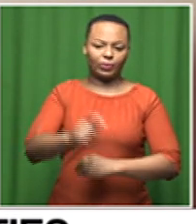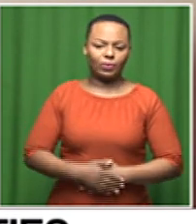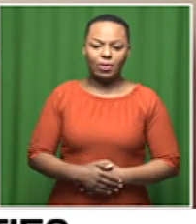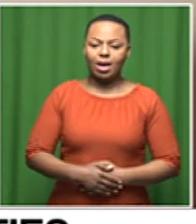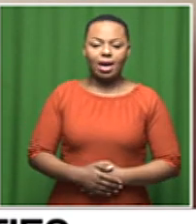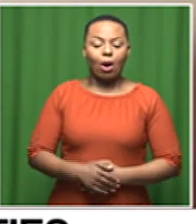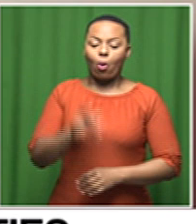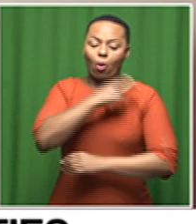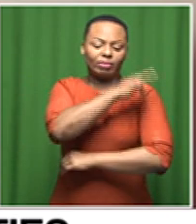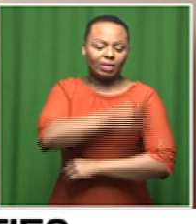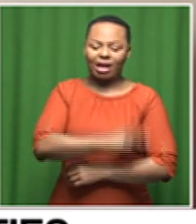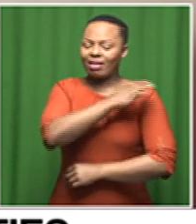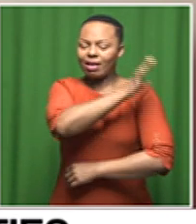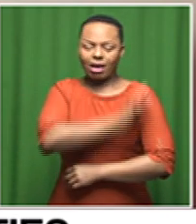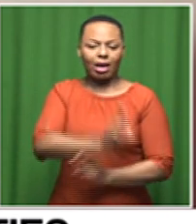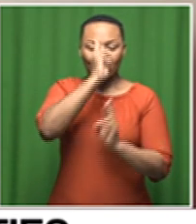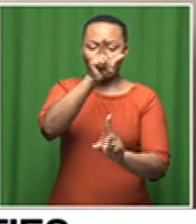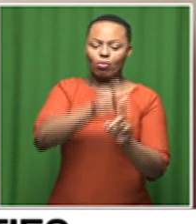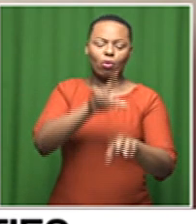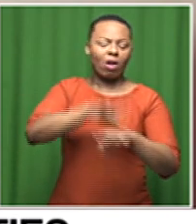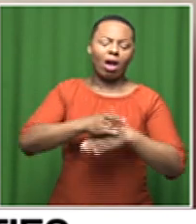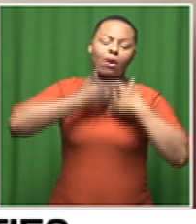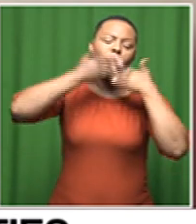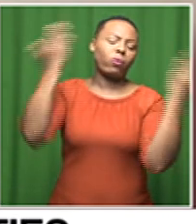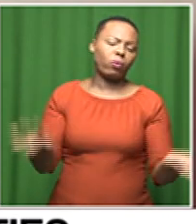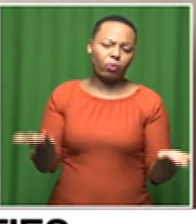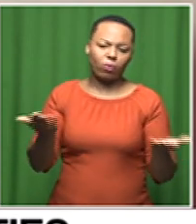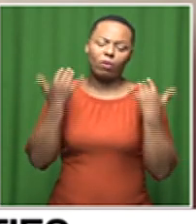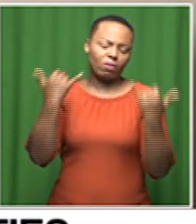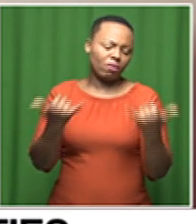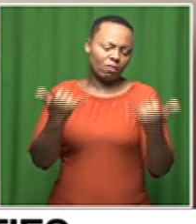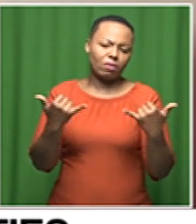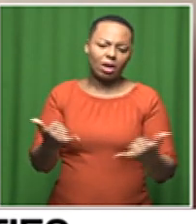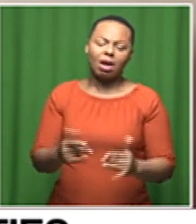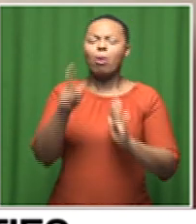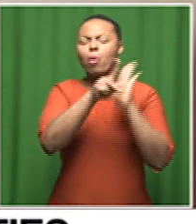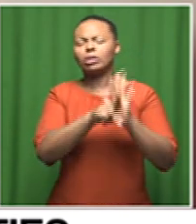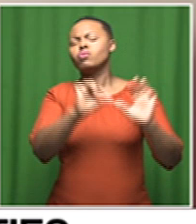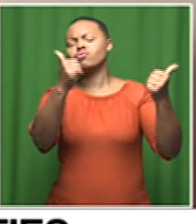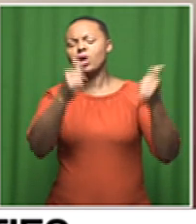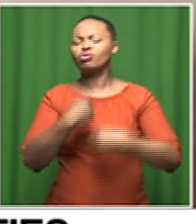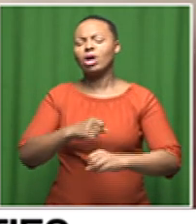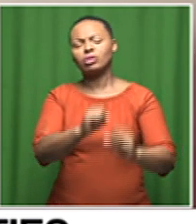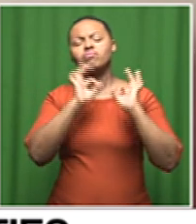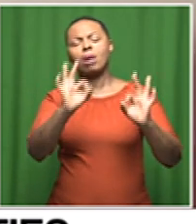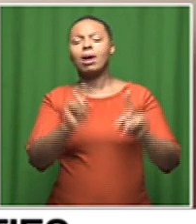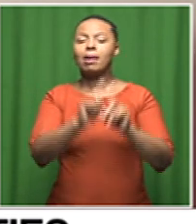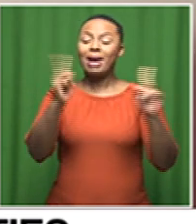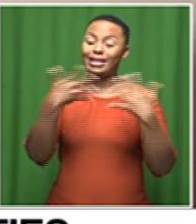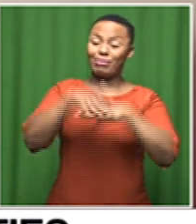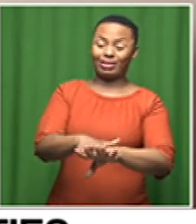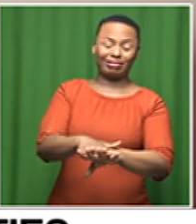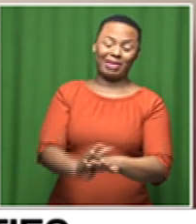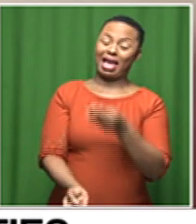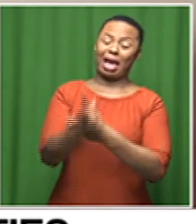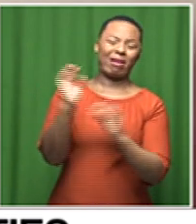it's really not what is supposed to happen. And as we always say, we have good policies, we have good strategies, but the implementation